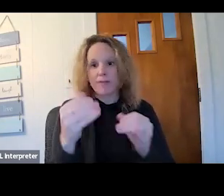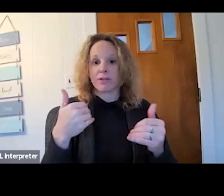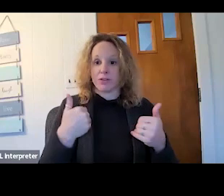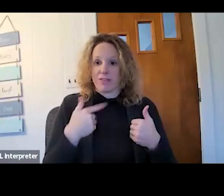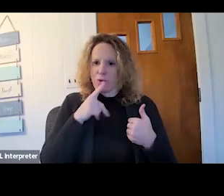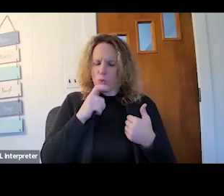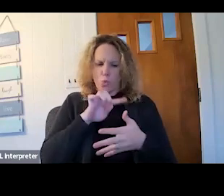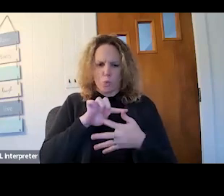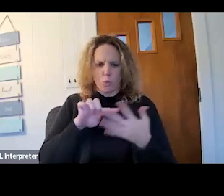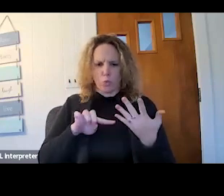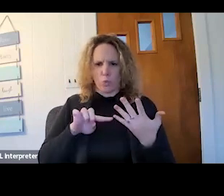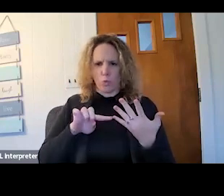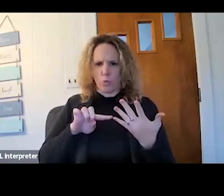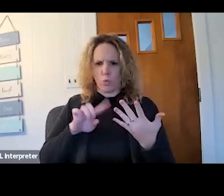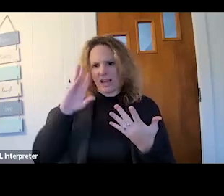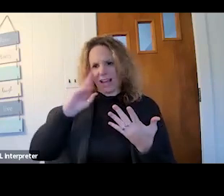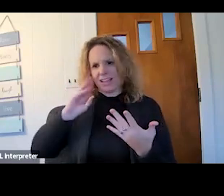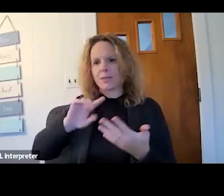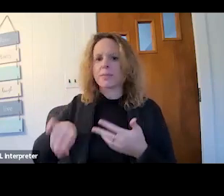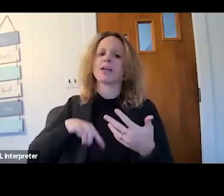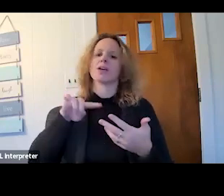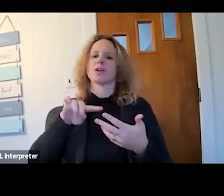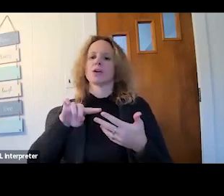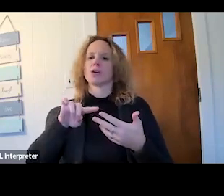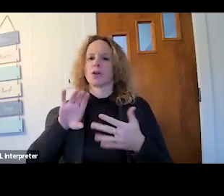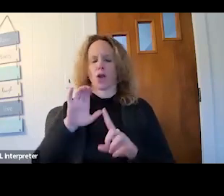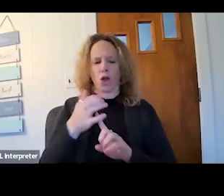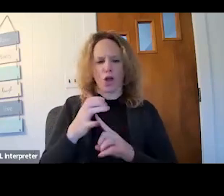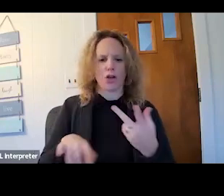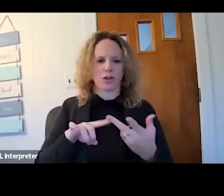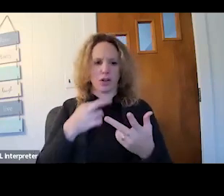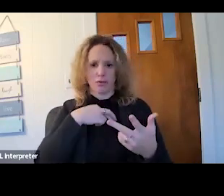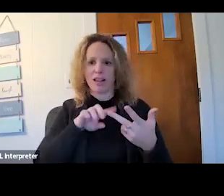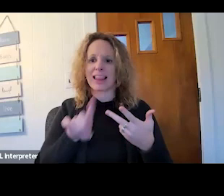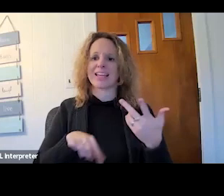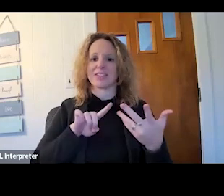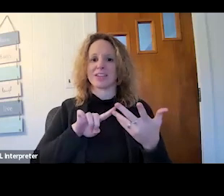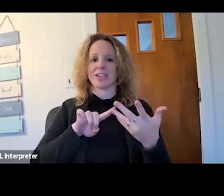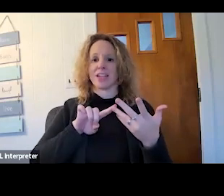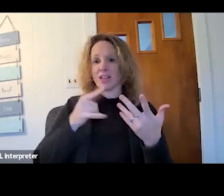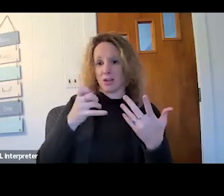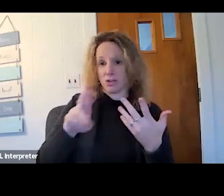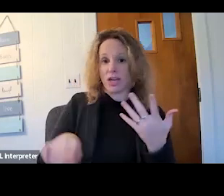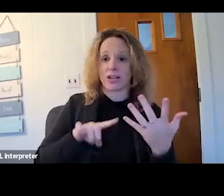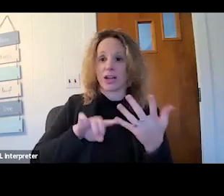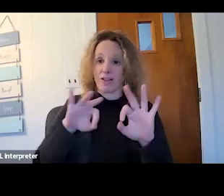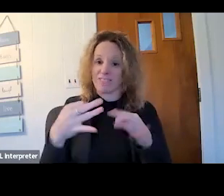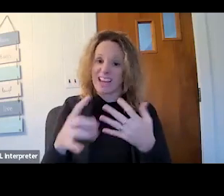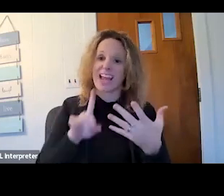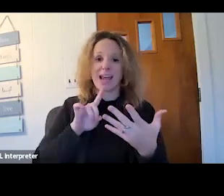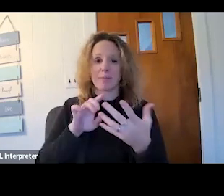them all of their experiences, their culture, their religion, their gender, their family,